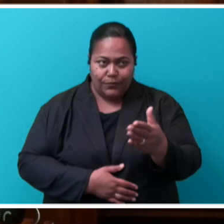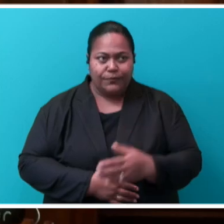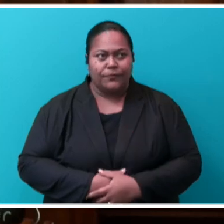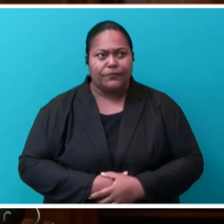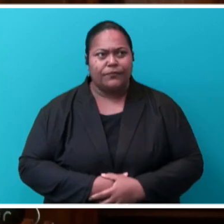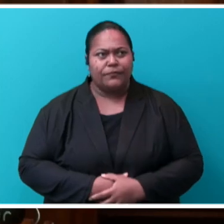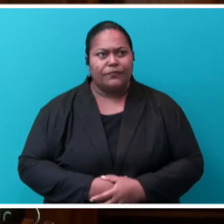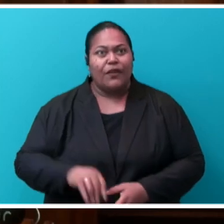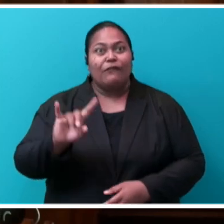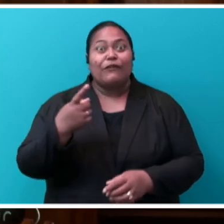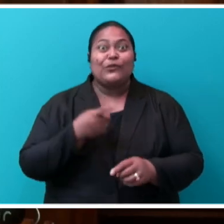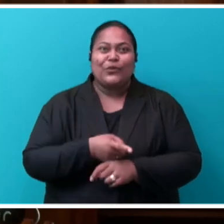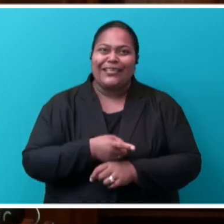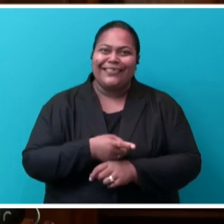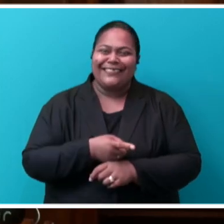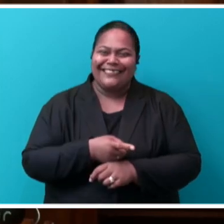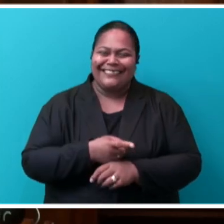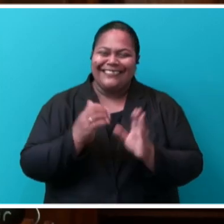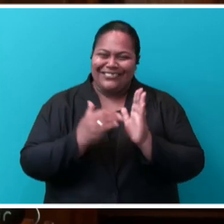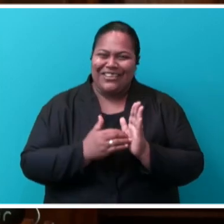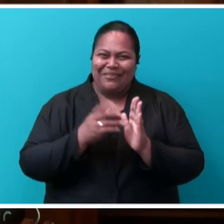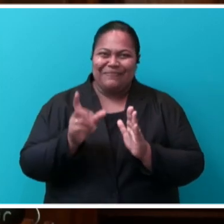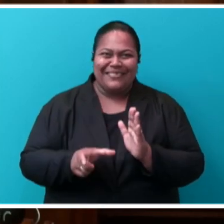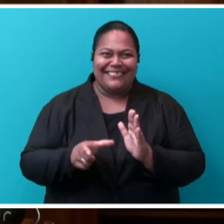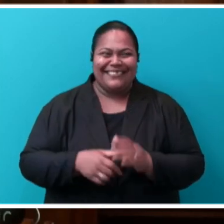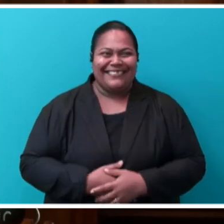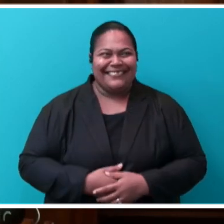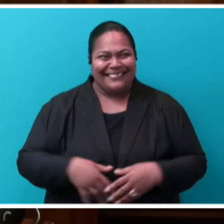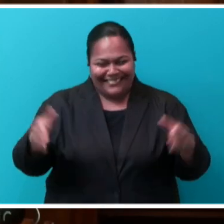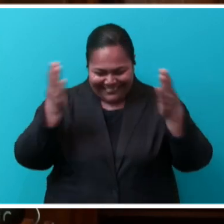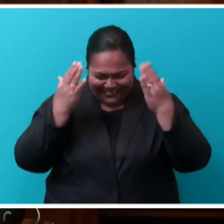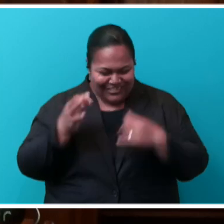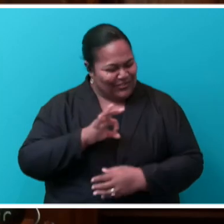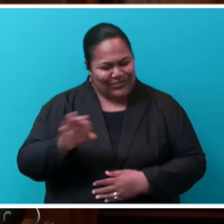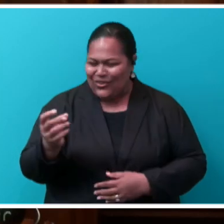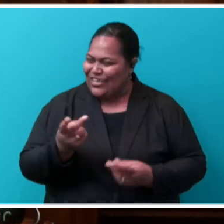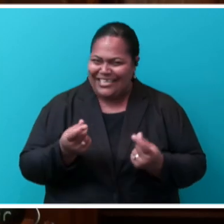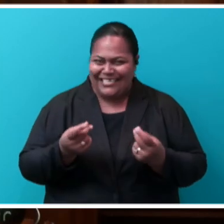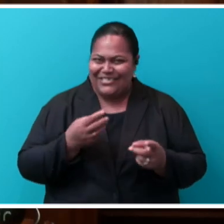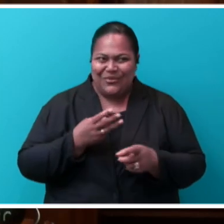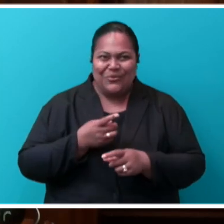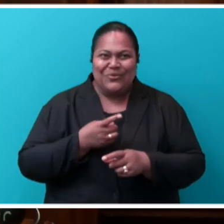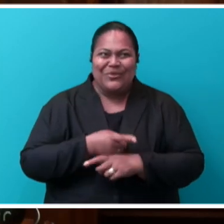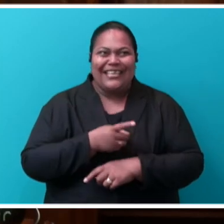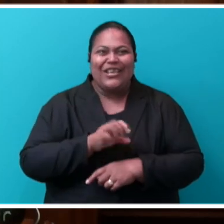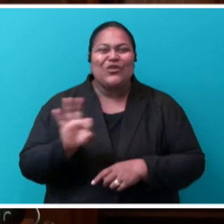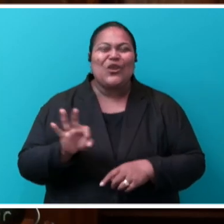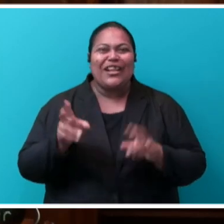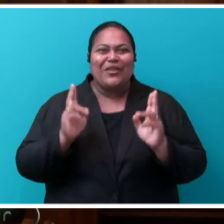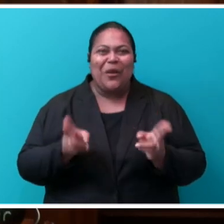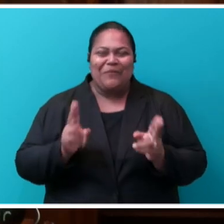week in the chair, and it's not been an easy week, not a normal parliamentary